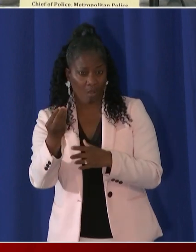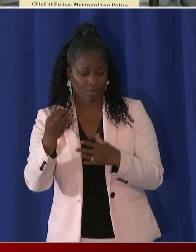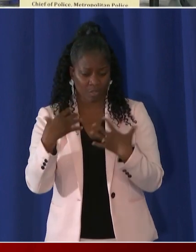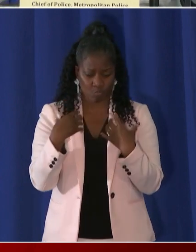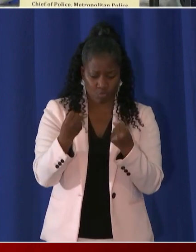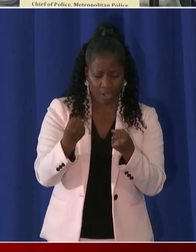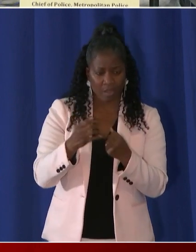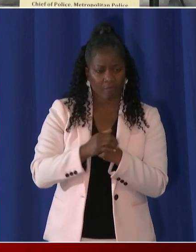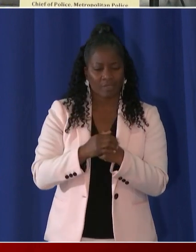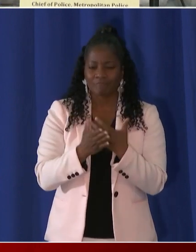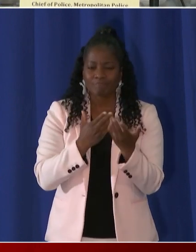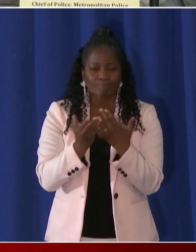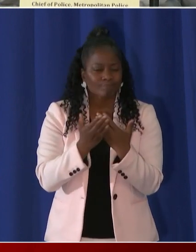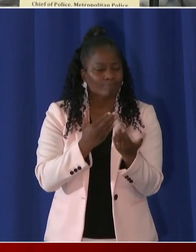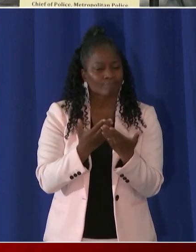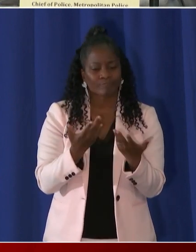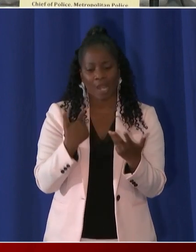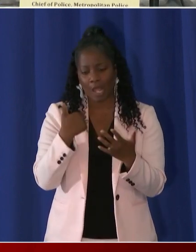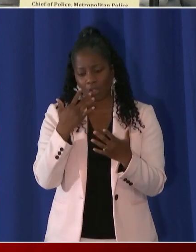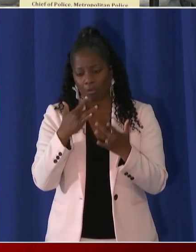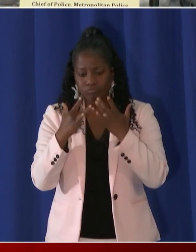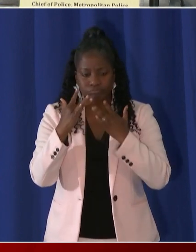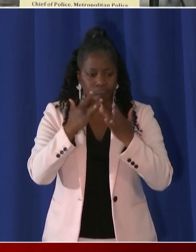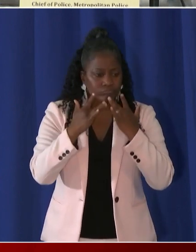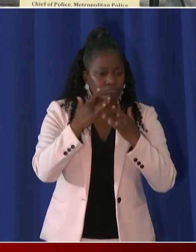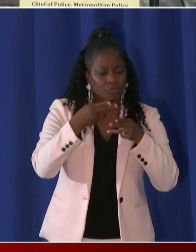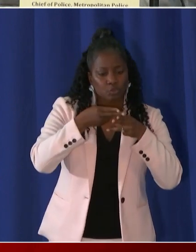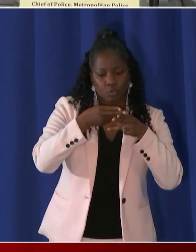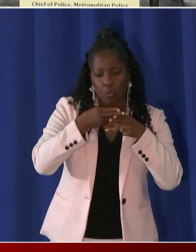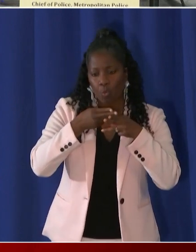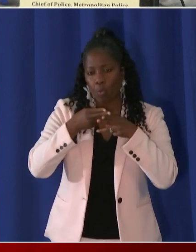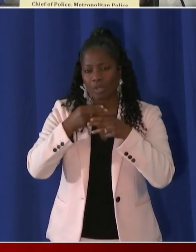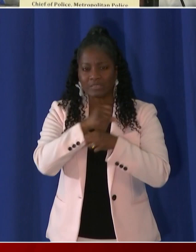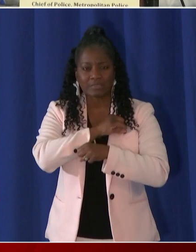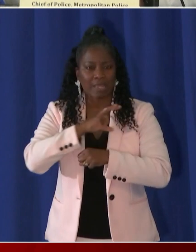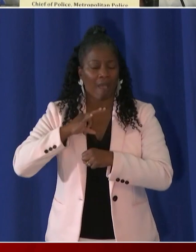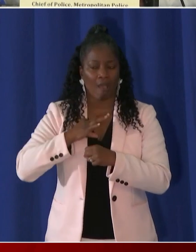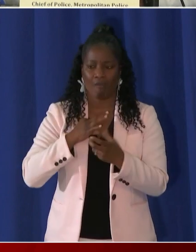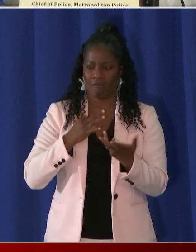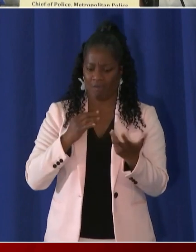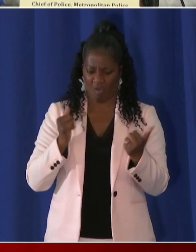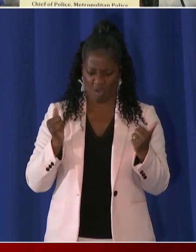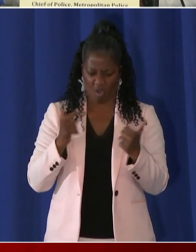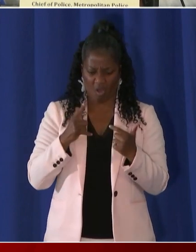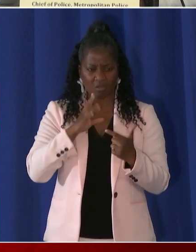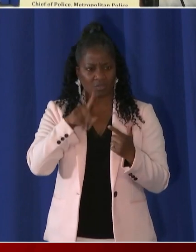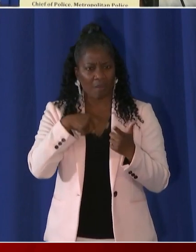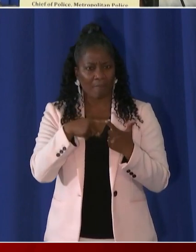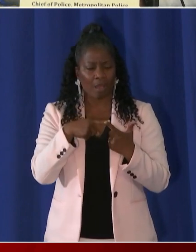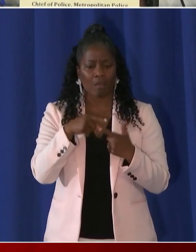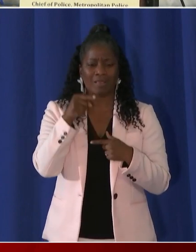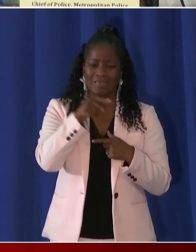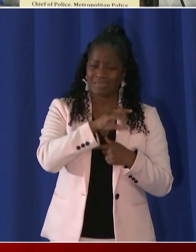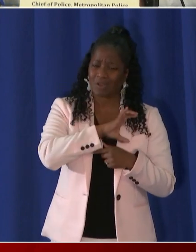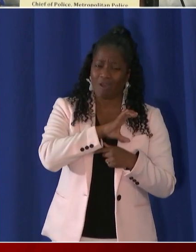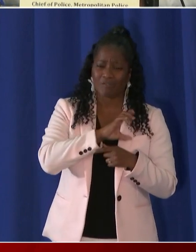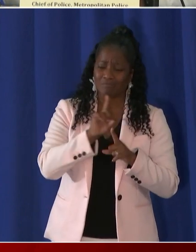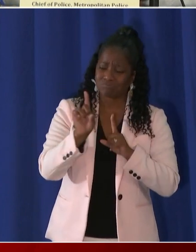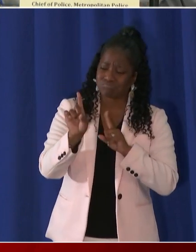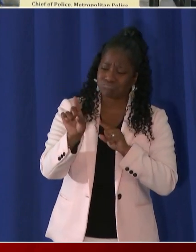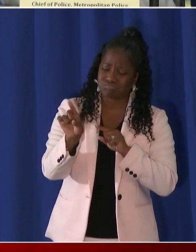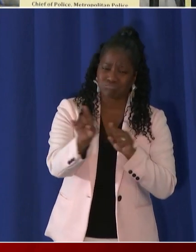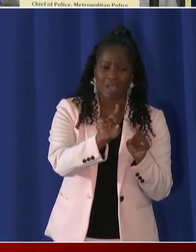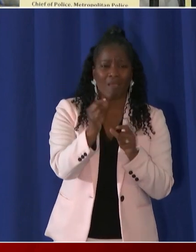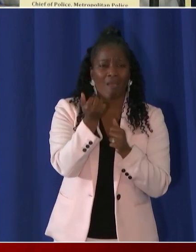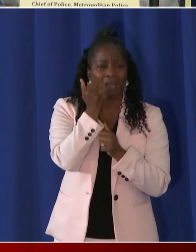face, despite the shortages in staffing and all of those things that we talk about. These officers are out here every day, and they're